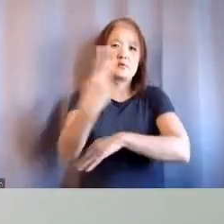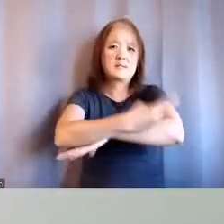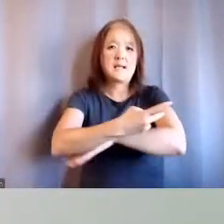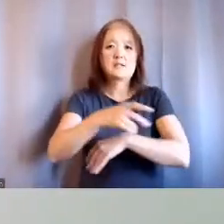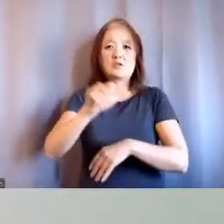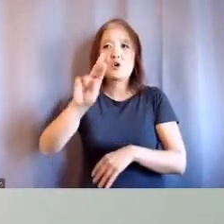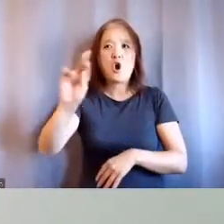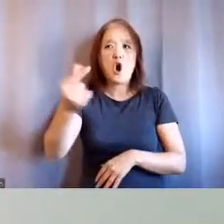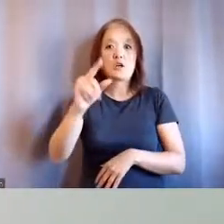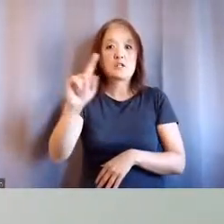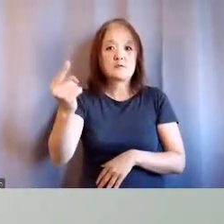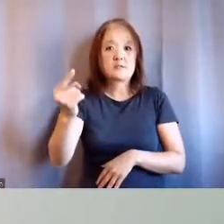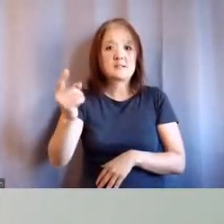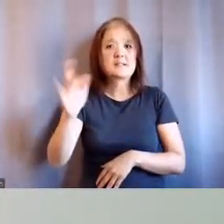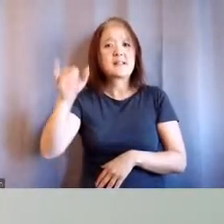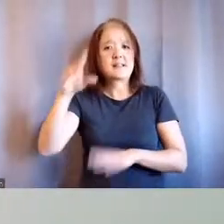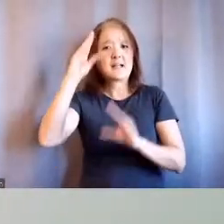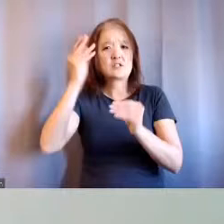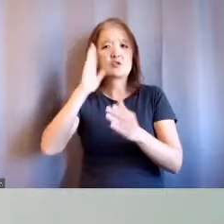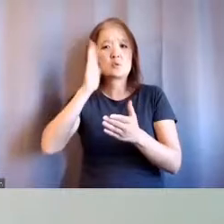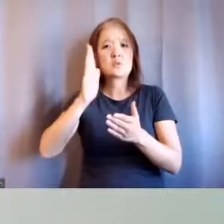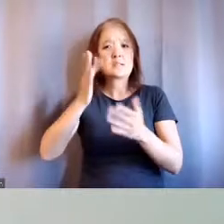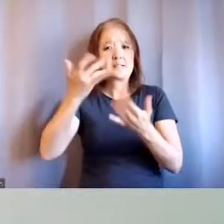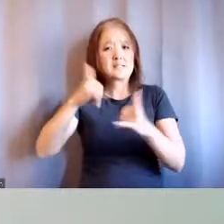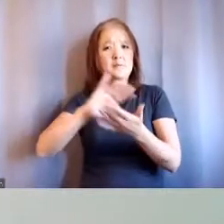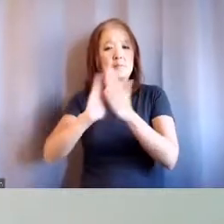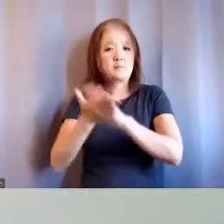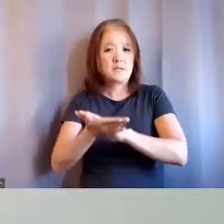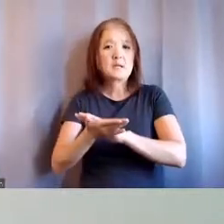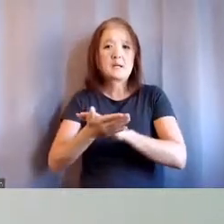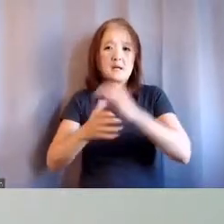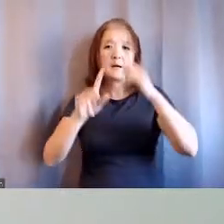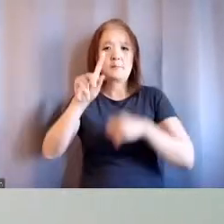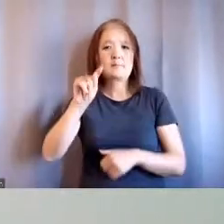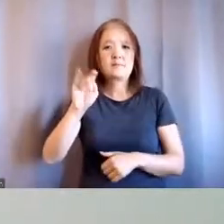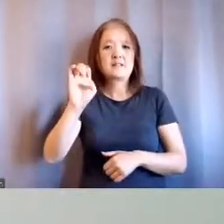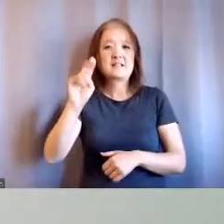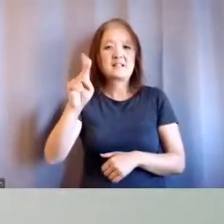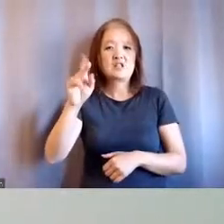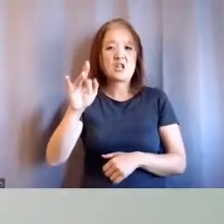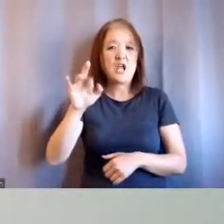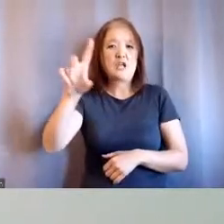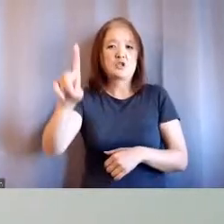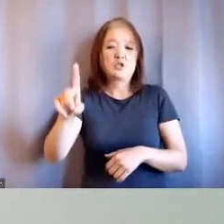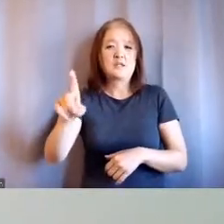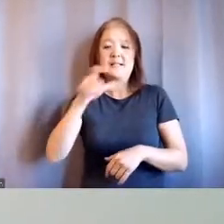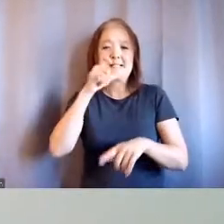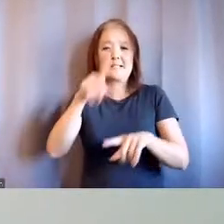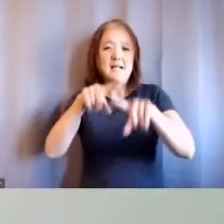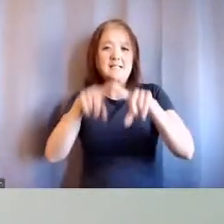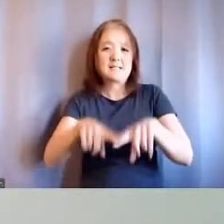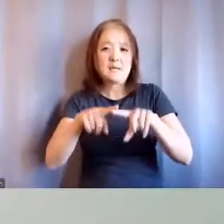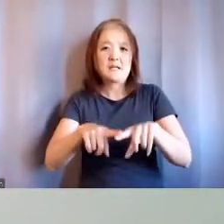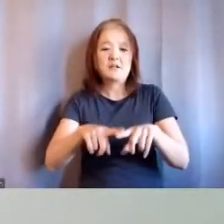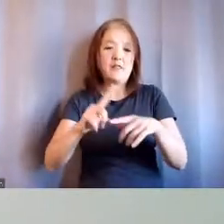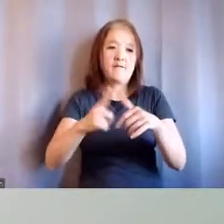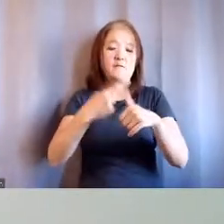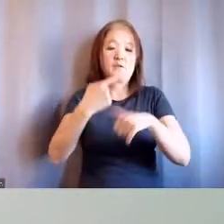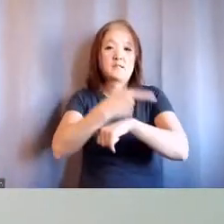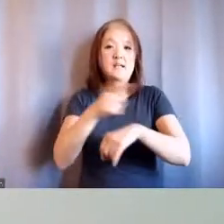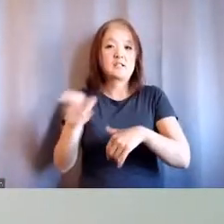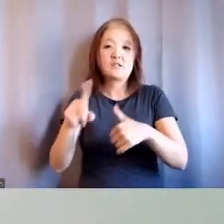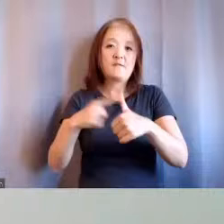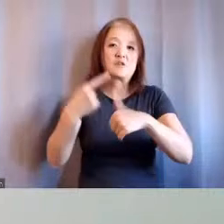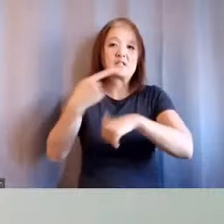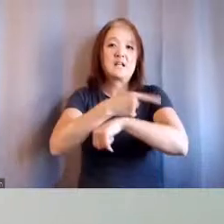1st, they would still be tenured on that first day. It's not dependent on a specific day of the month, or it's just that first day of